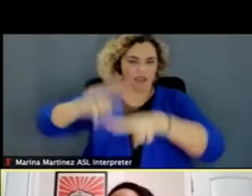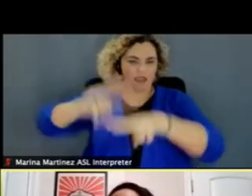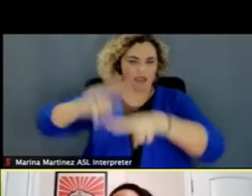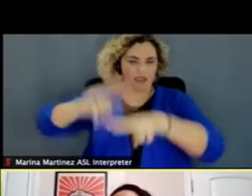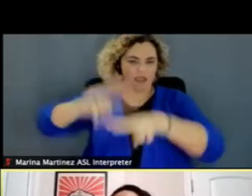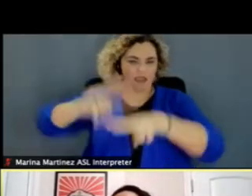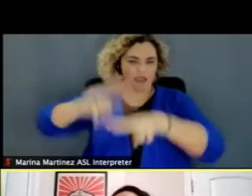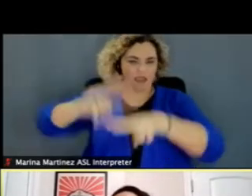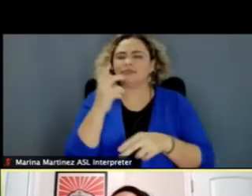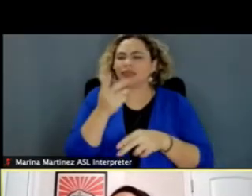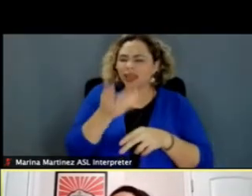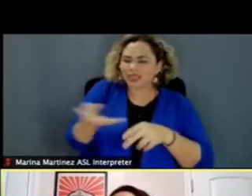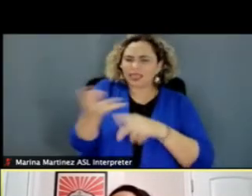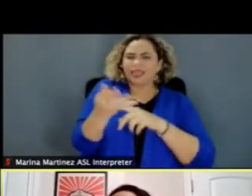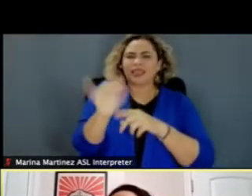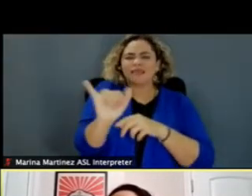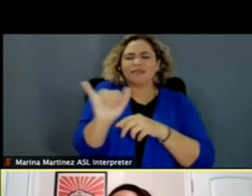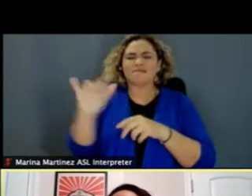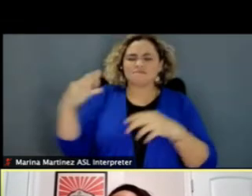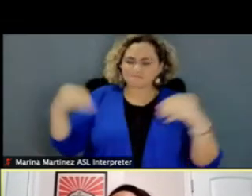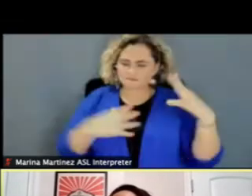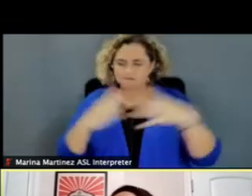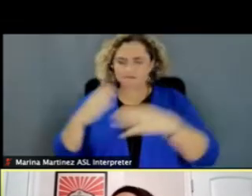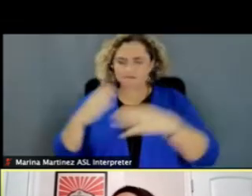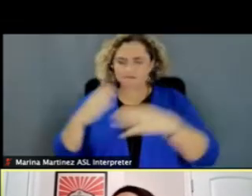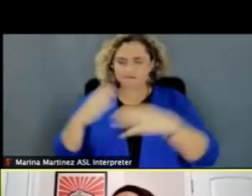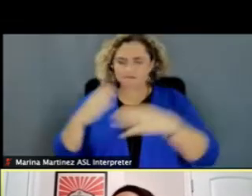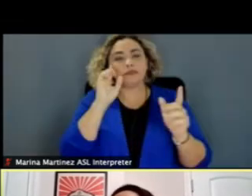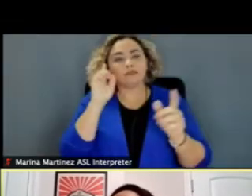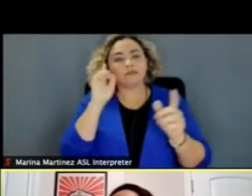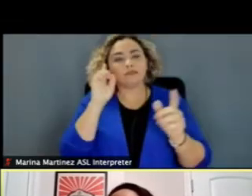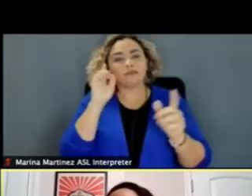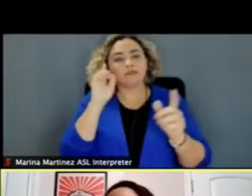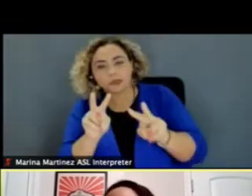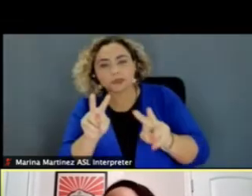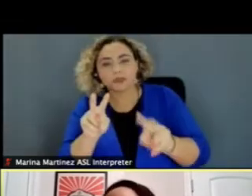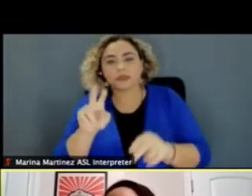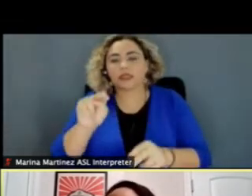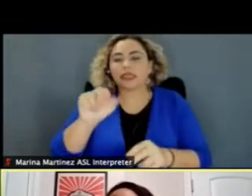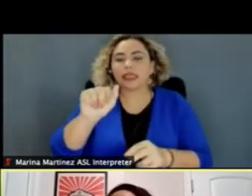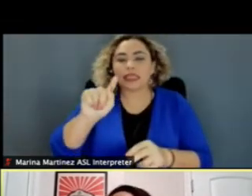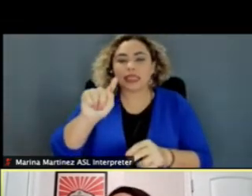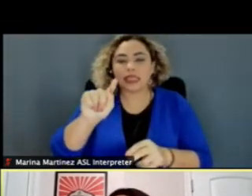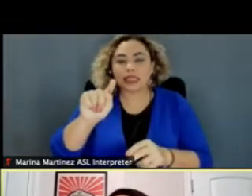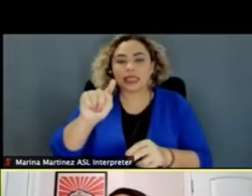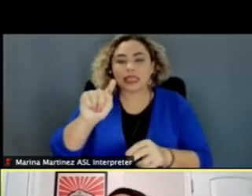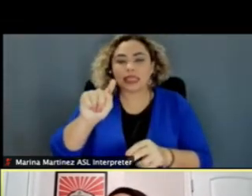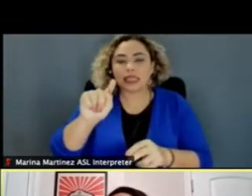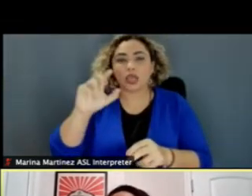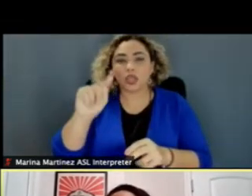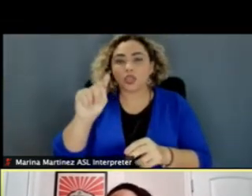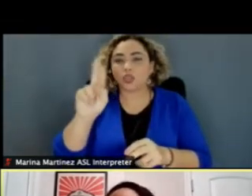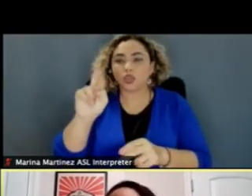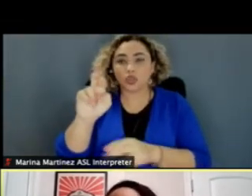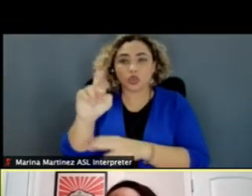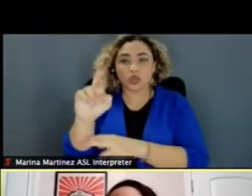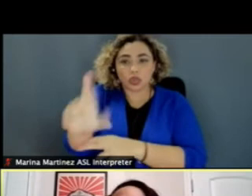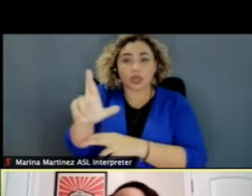that you see are referencing Nat Turner, who led a slave